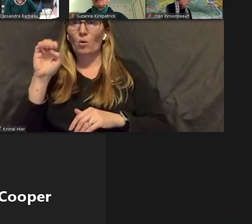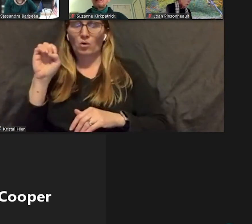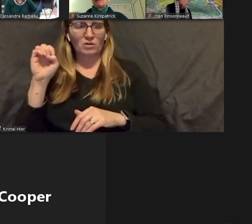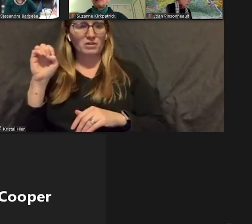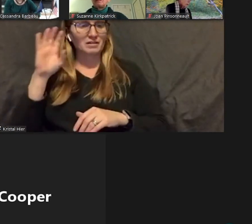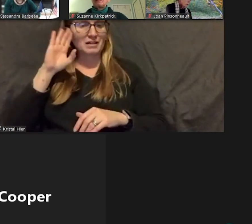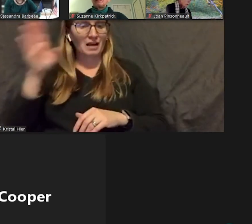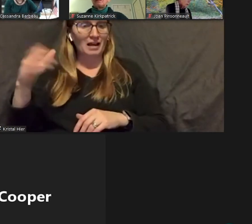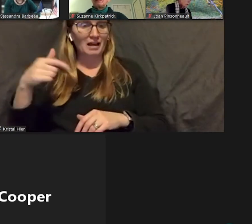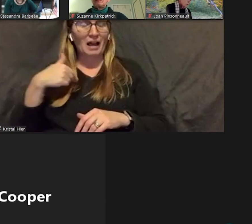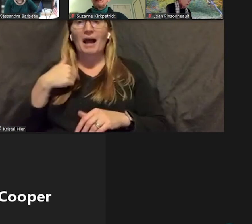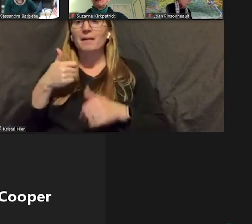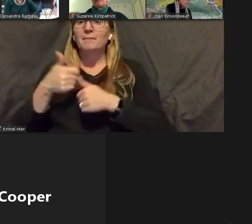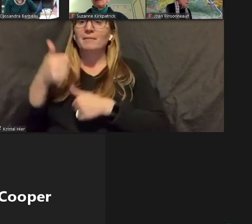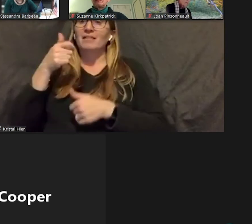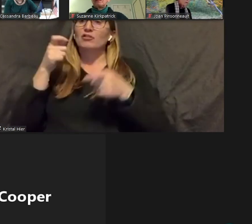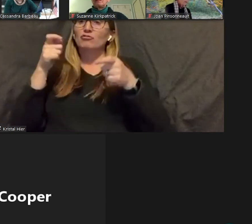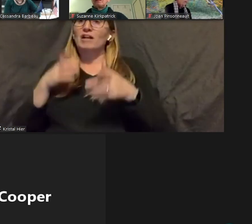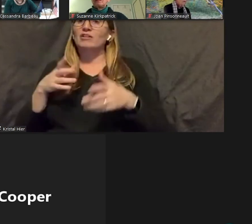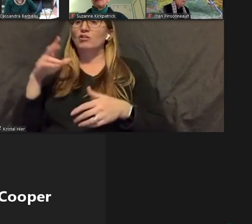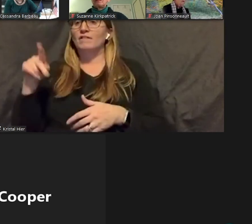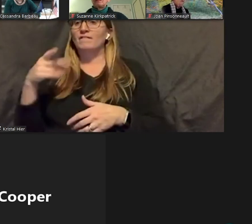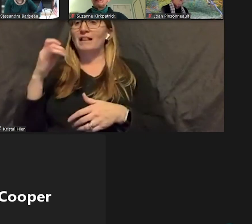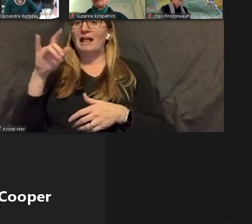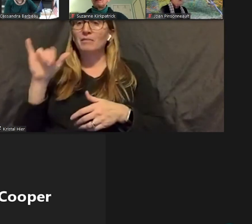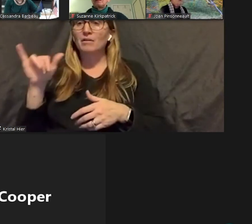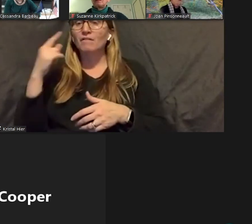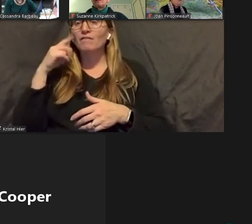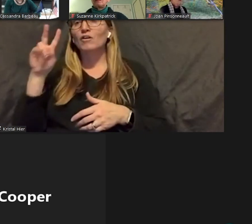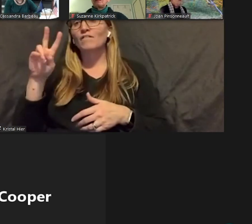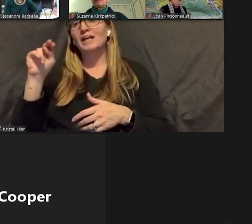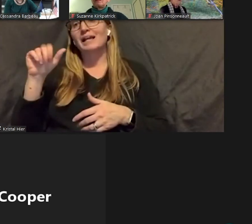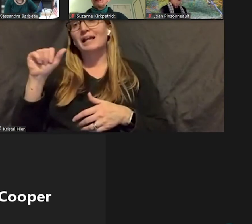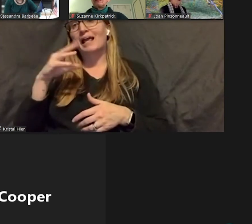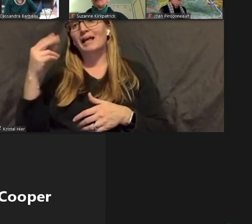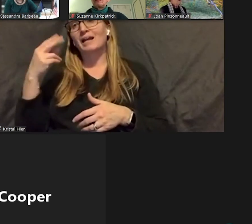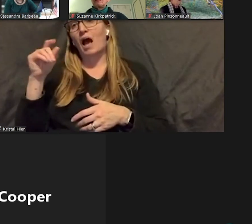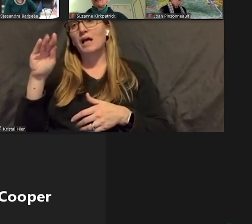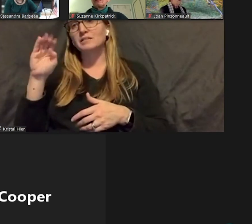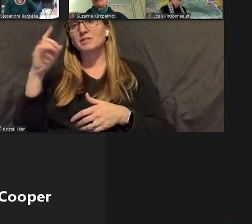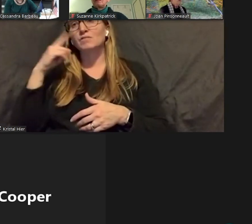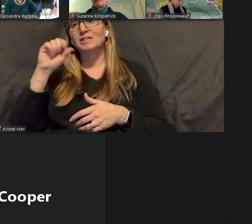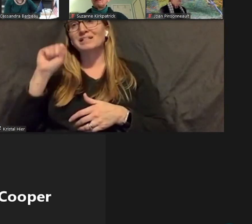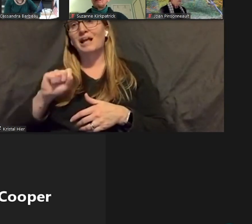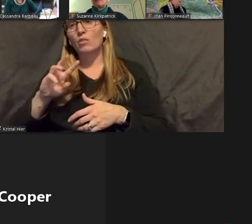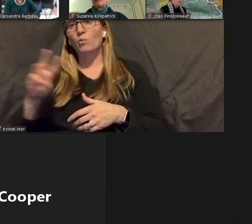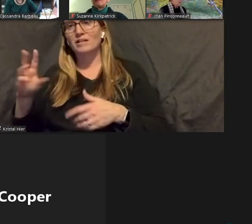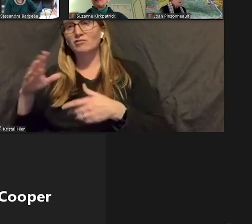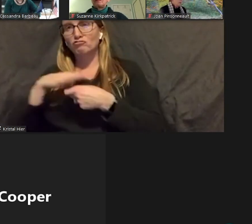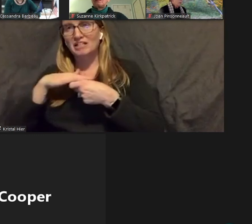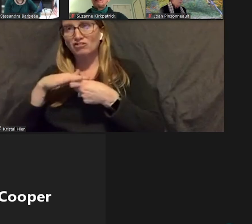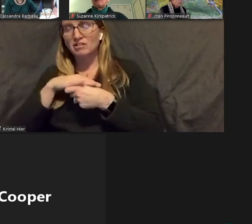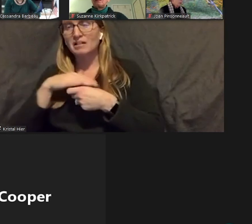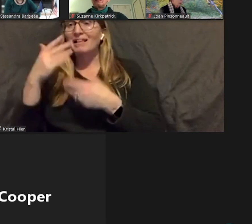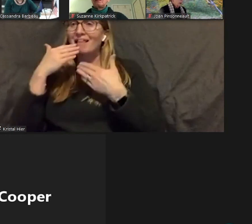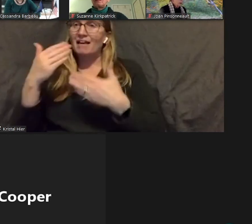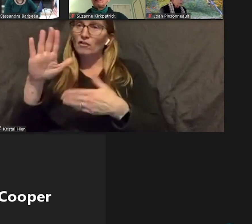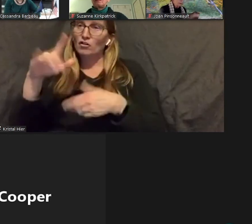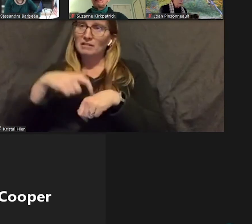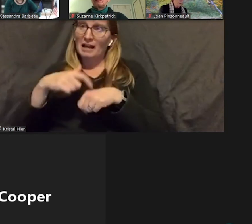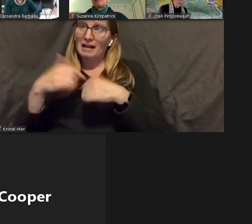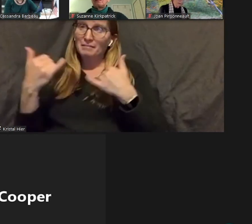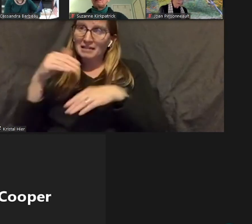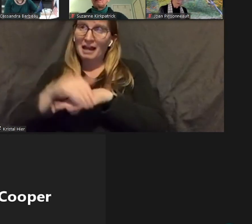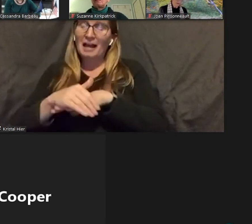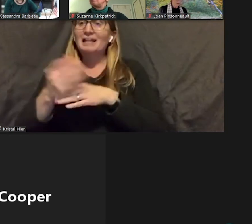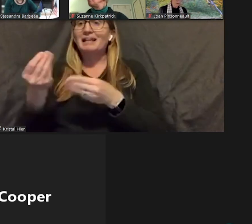of Philanthropy for the VNA and Hospice of the Southwest region. We thank you for your time tonight and allowing us an opportunity to tell you a